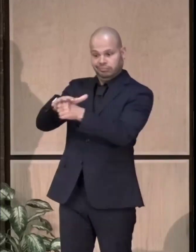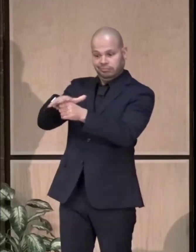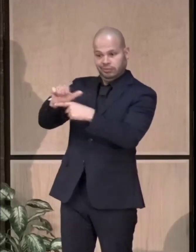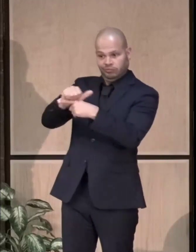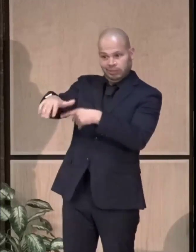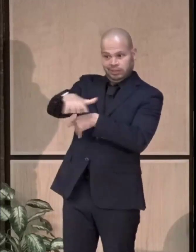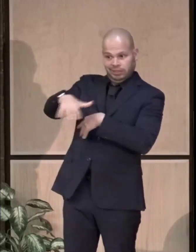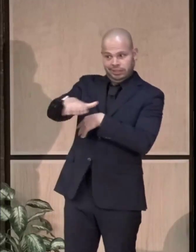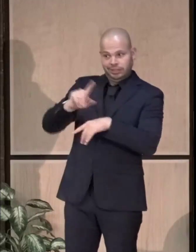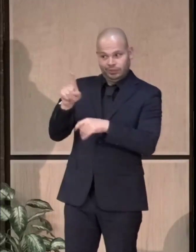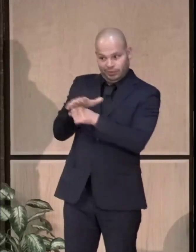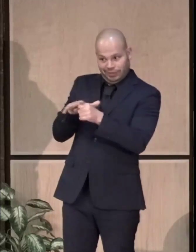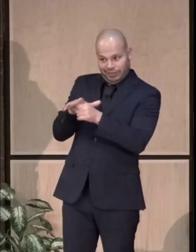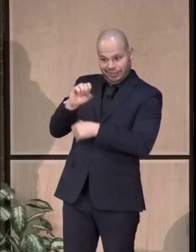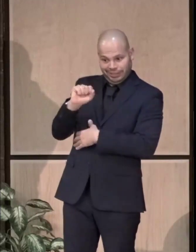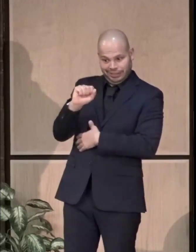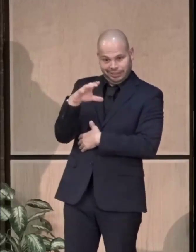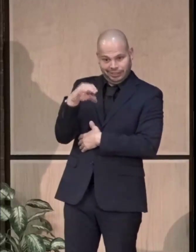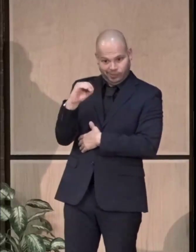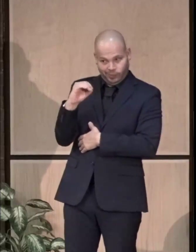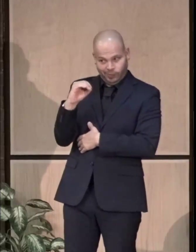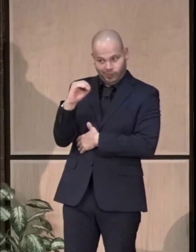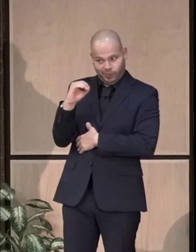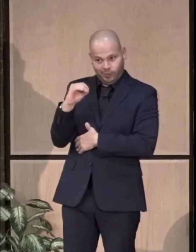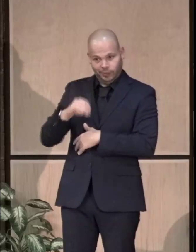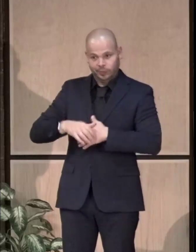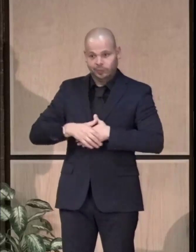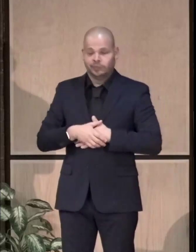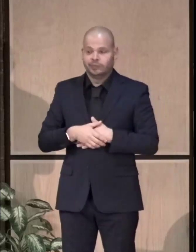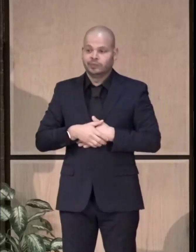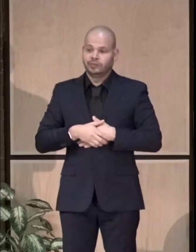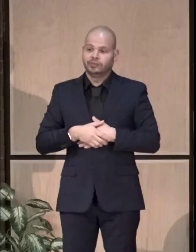Yeah, that's what you told Saco PD.